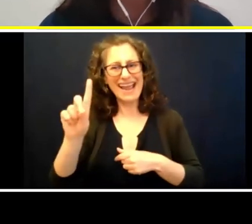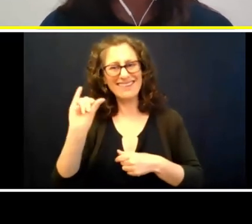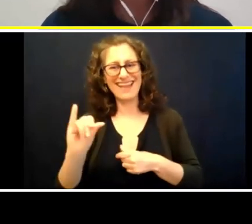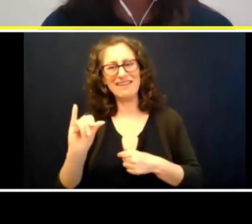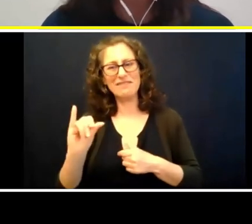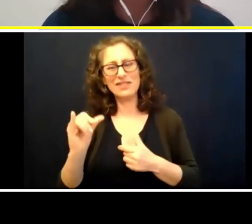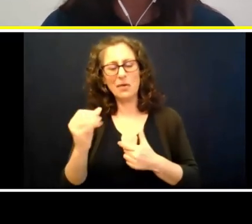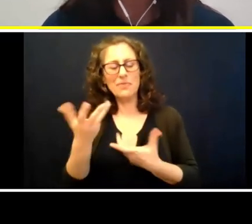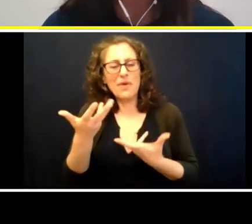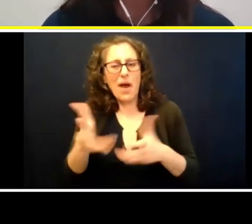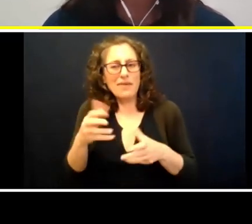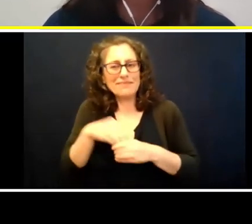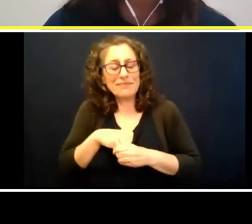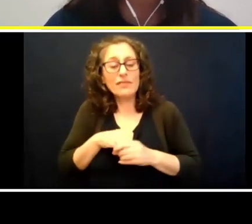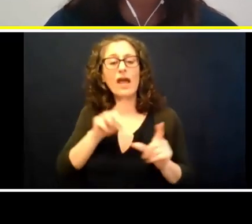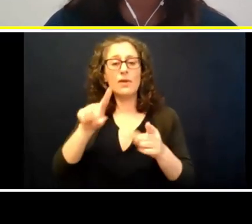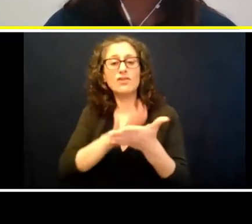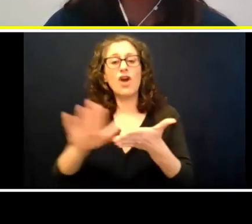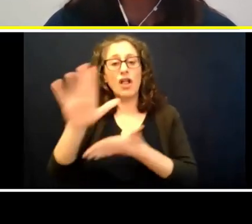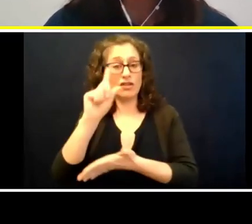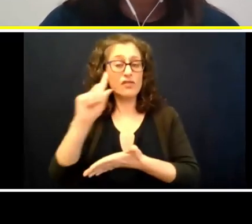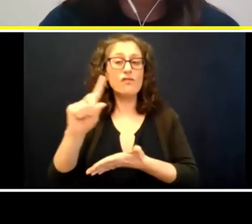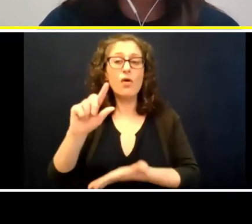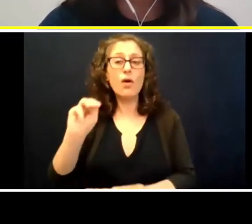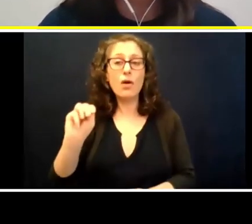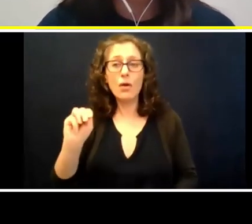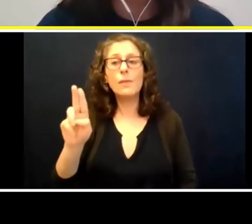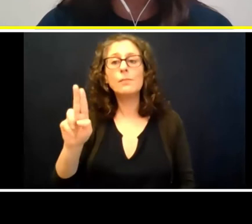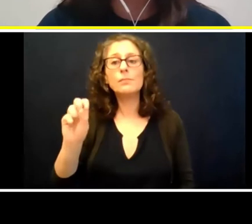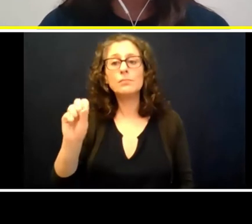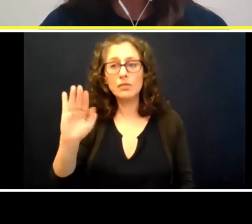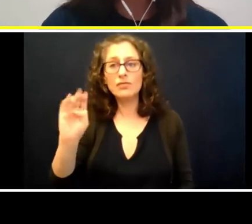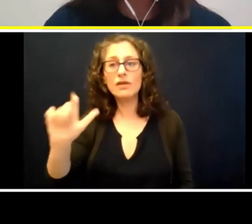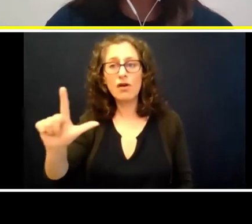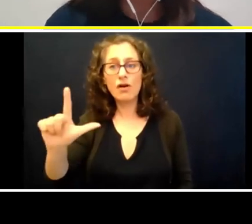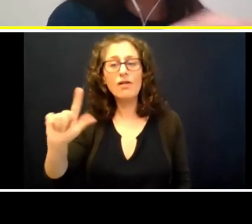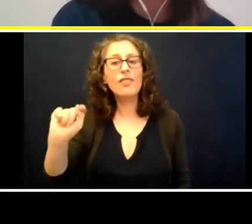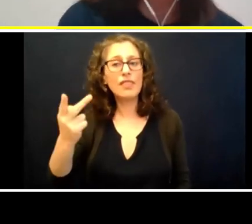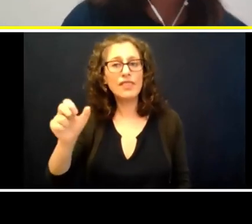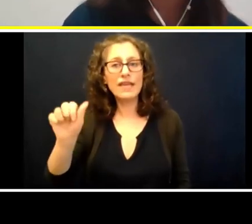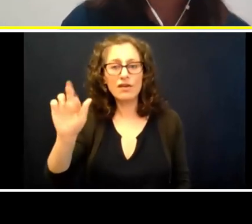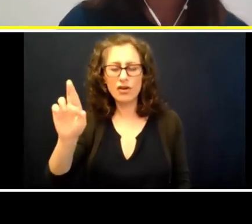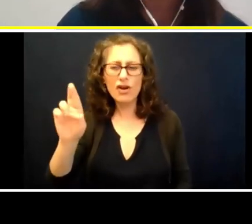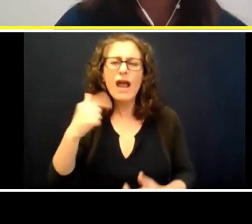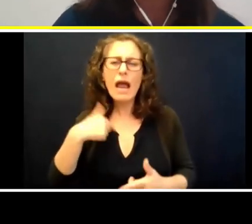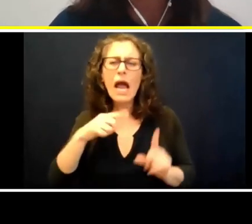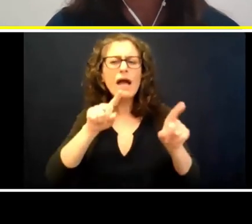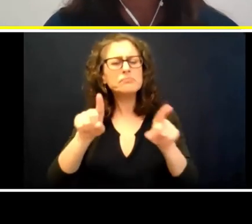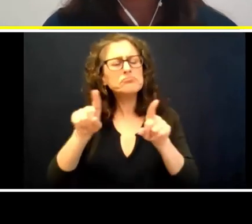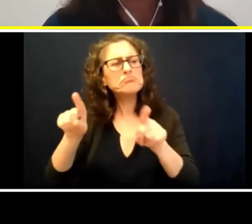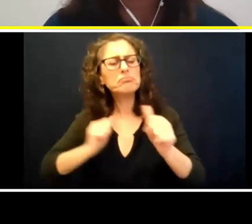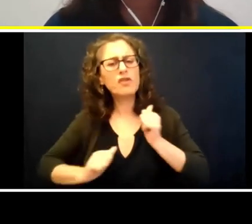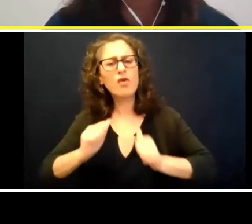So I ended up going to college for musical theater, and I performed at like some regional theaters.